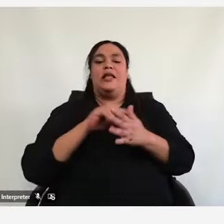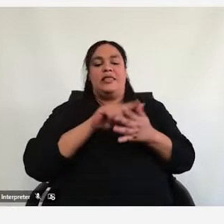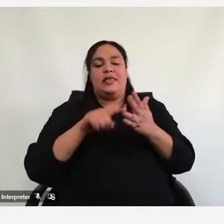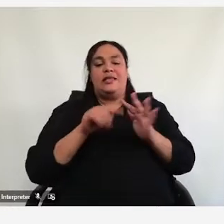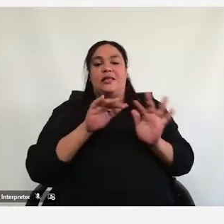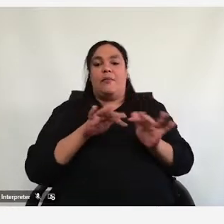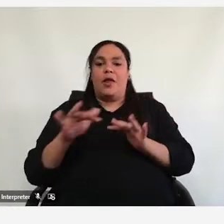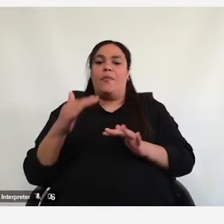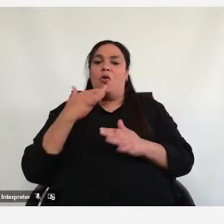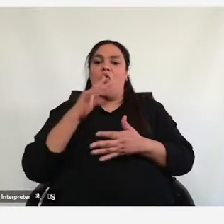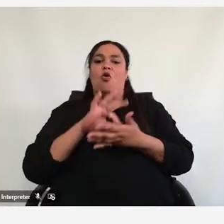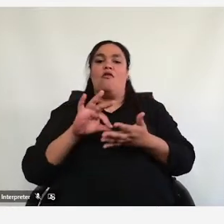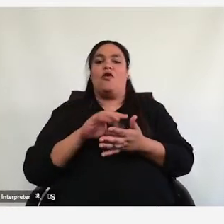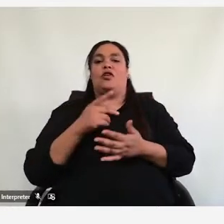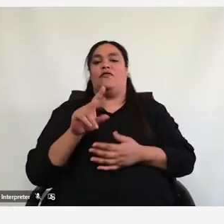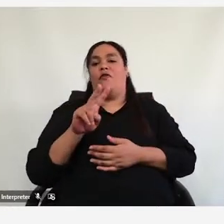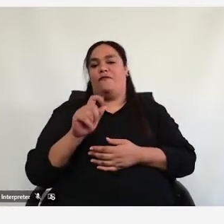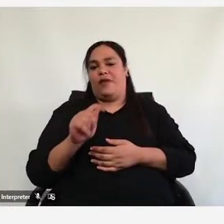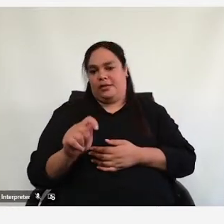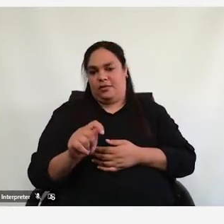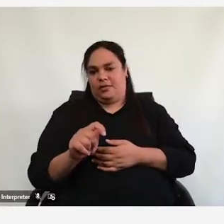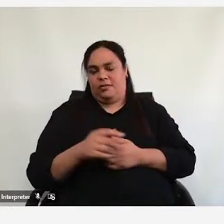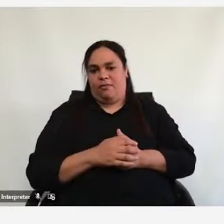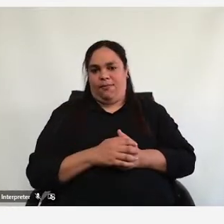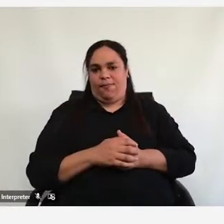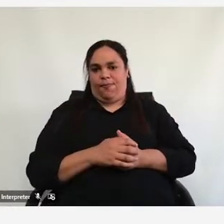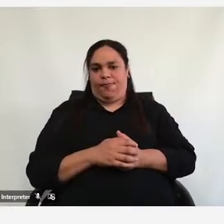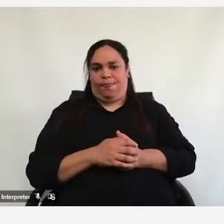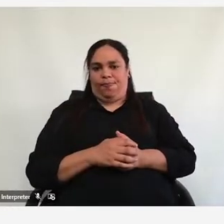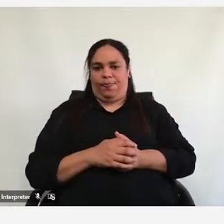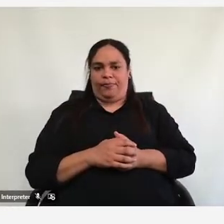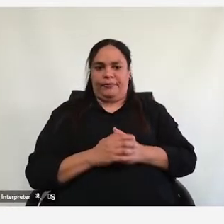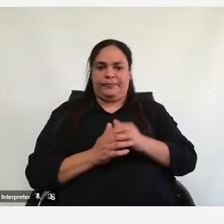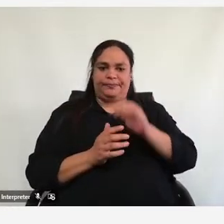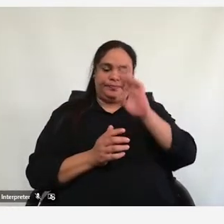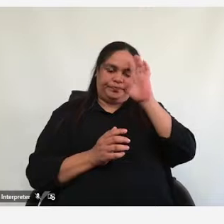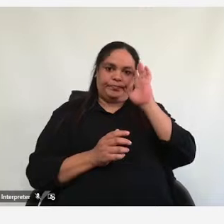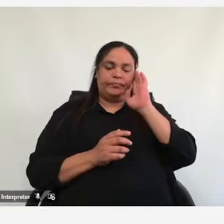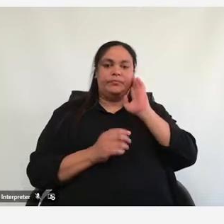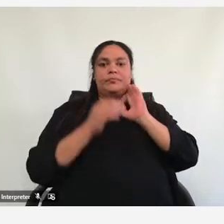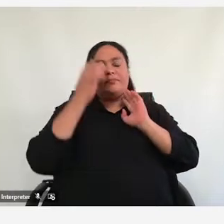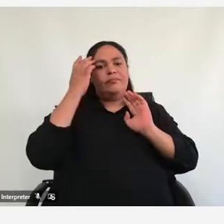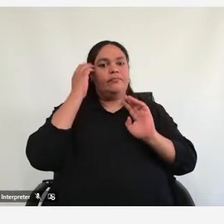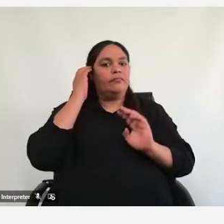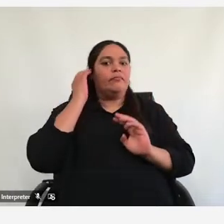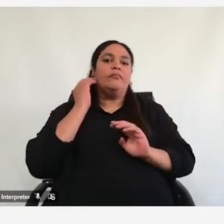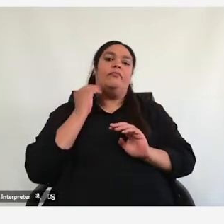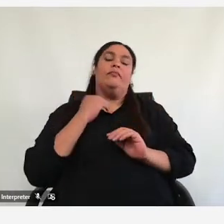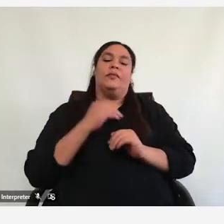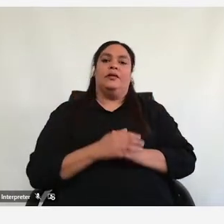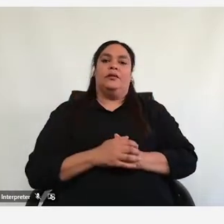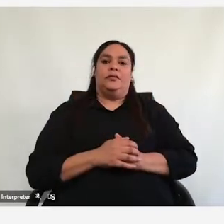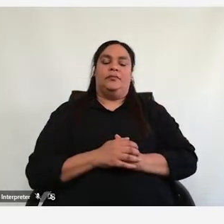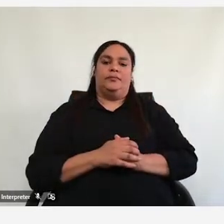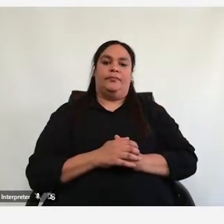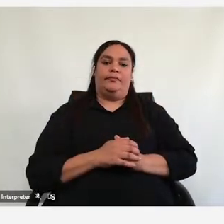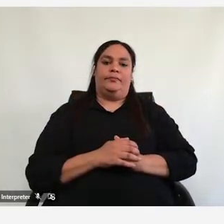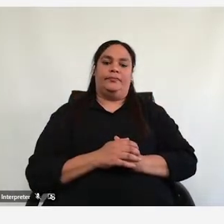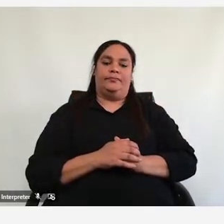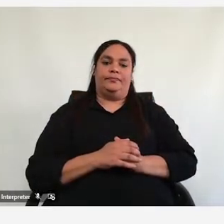people who voted for VAT. Order, members. Order, members.